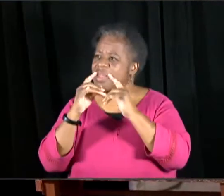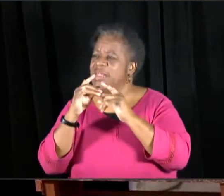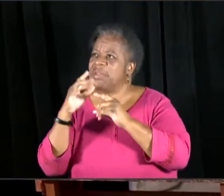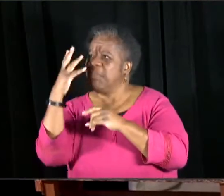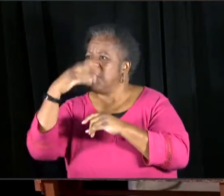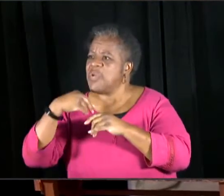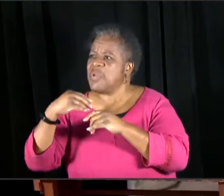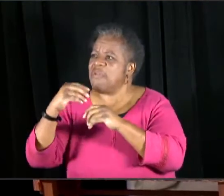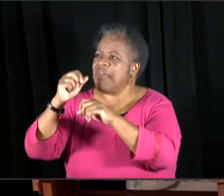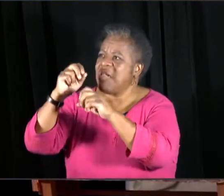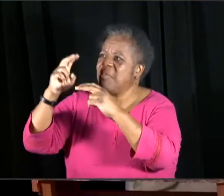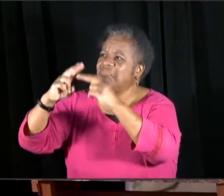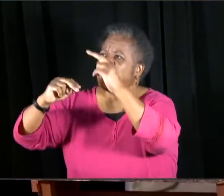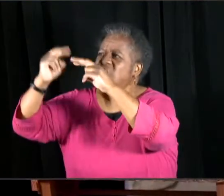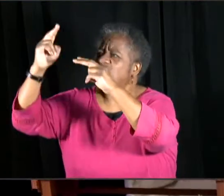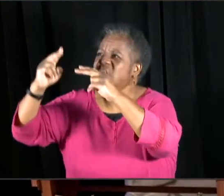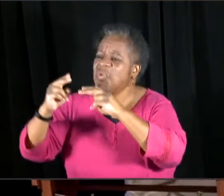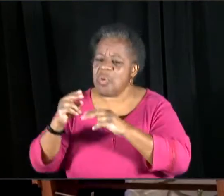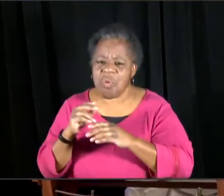dirt floor.